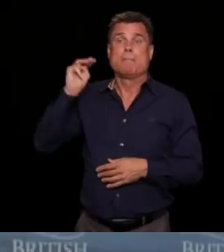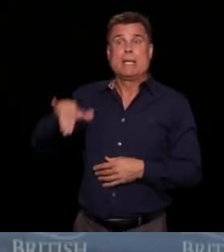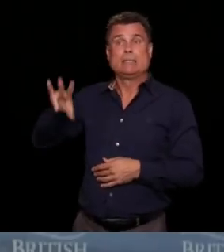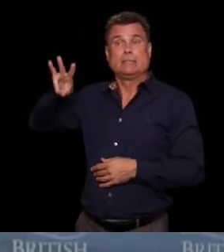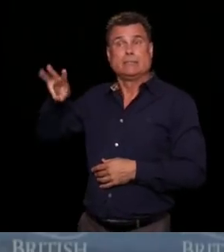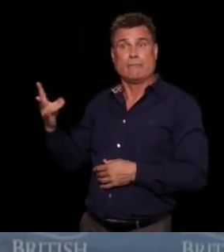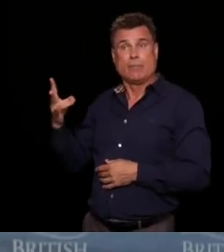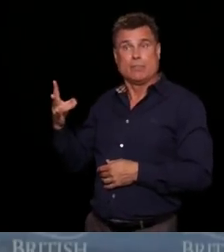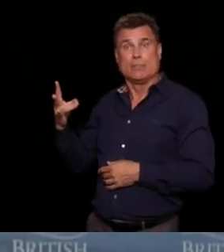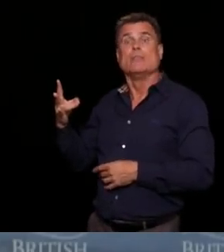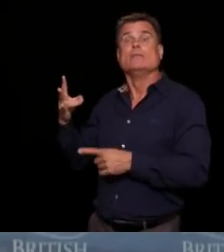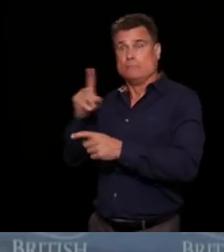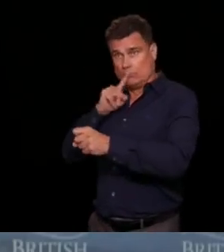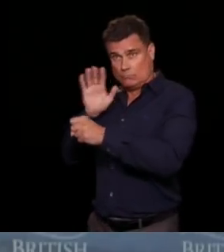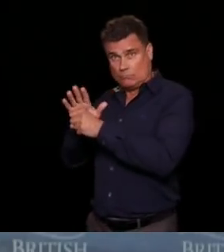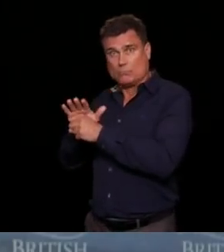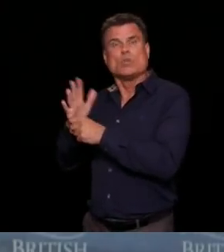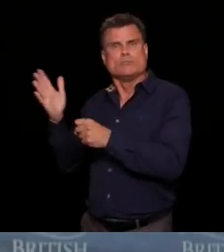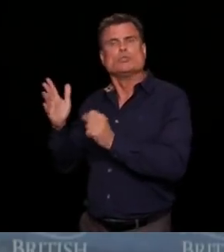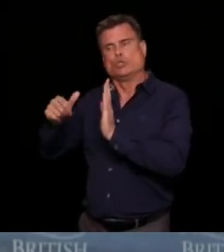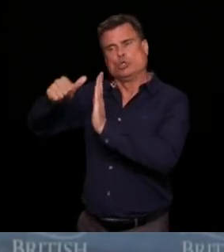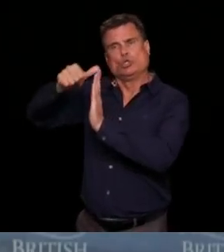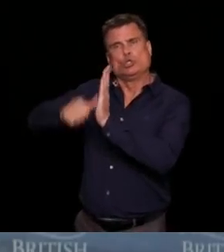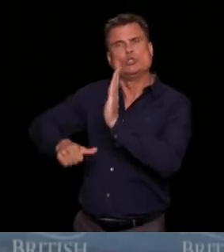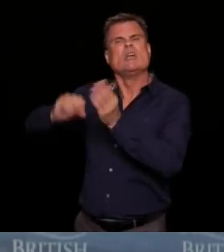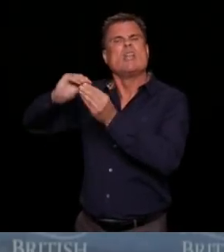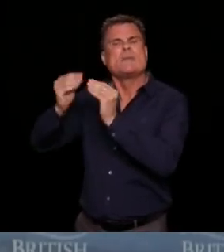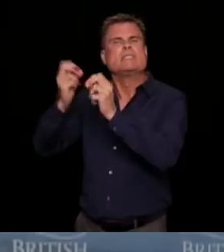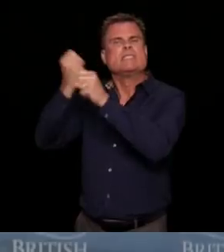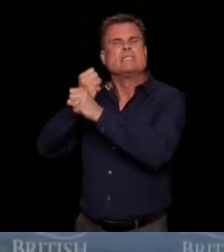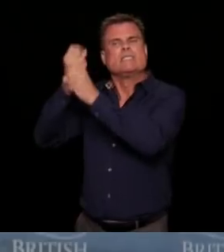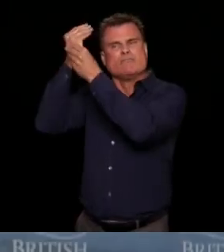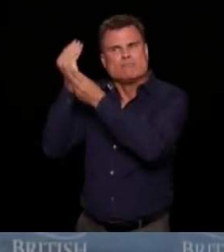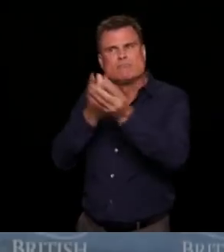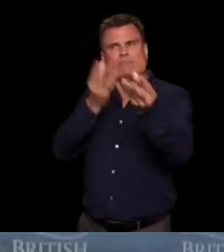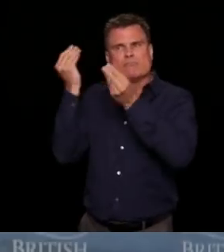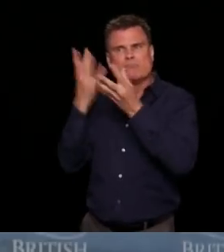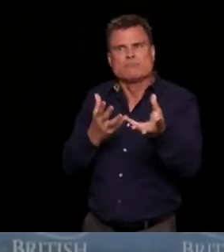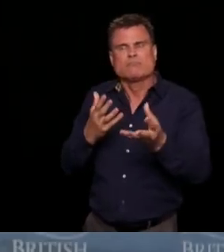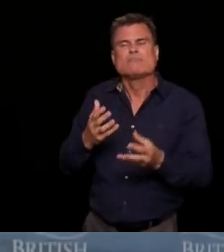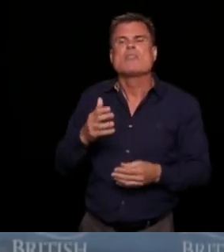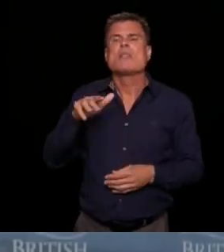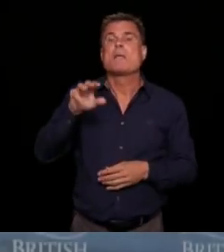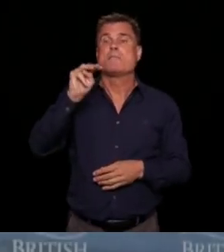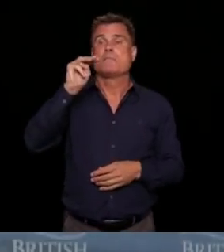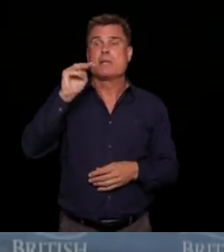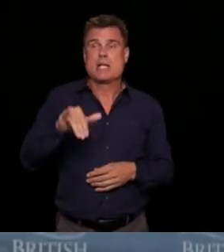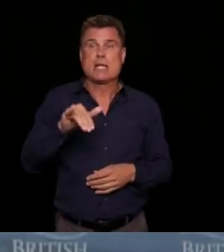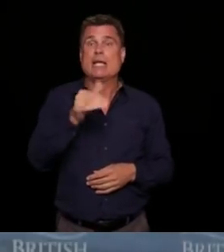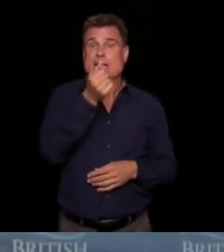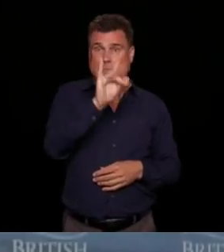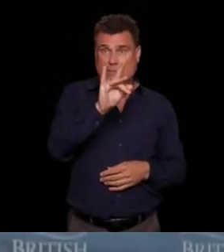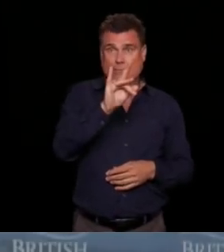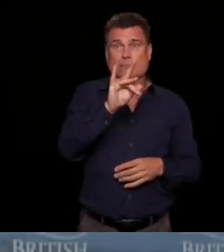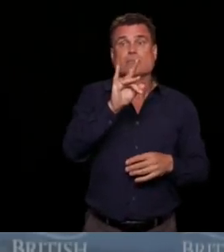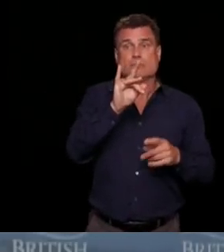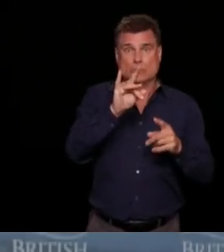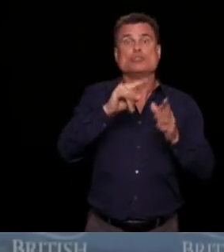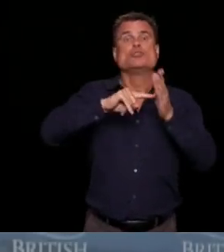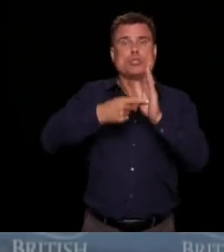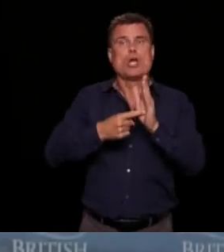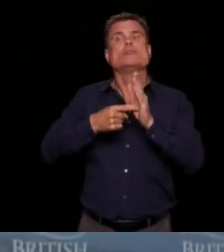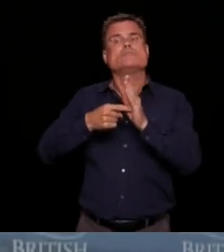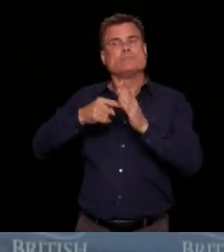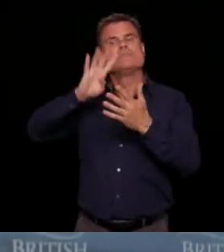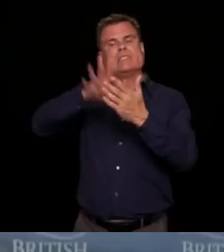our commitment to surgical renewal. On May 18th, we resumed non-urgent scheduled surgeries. Between